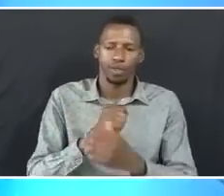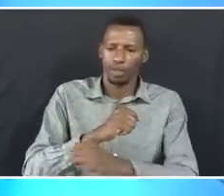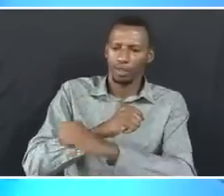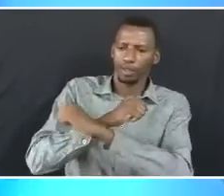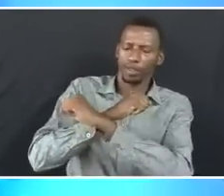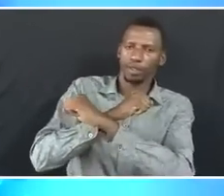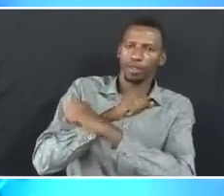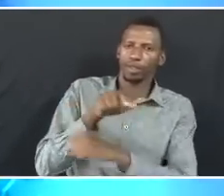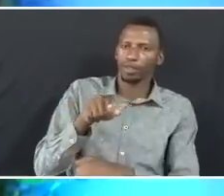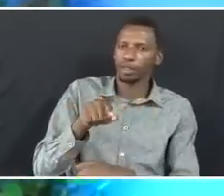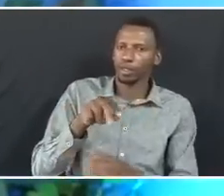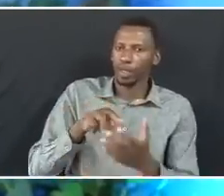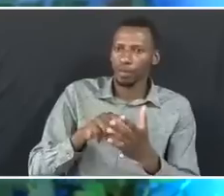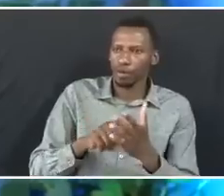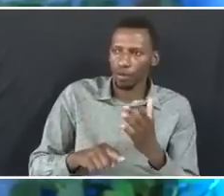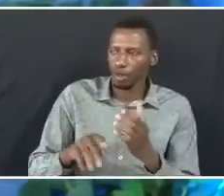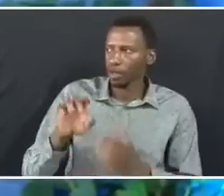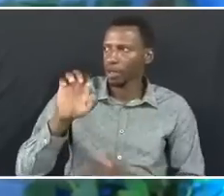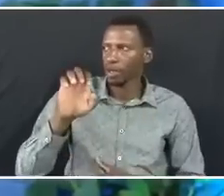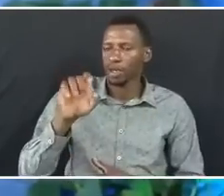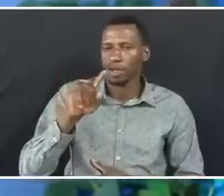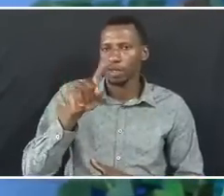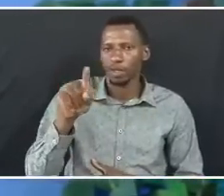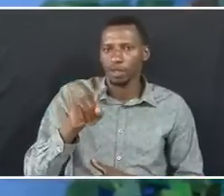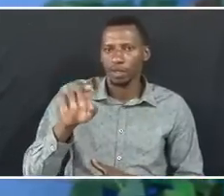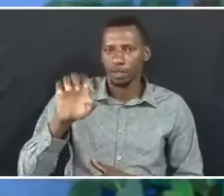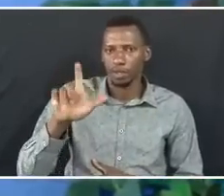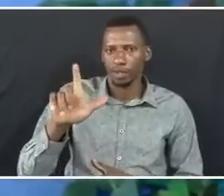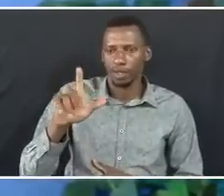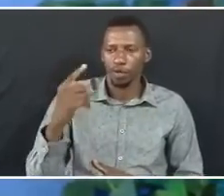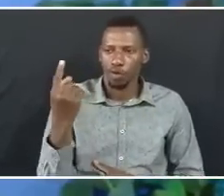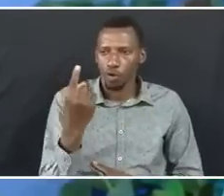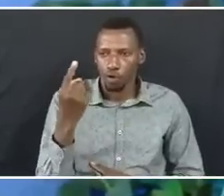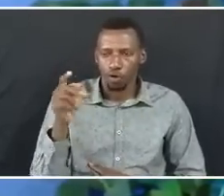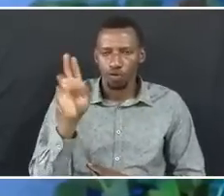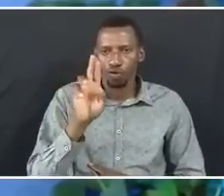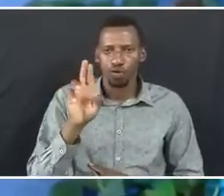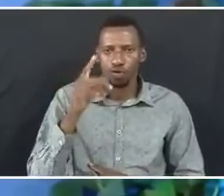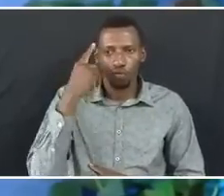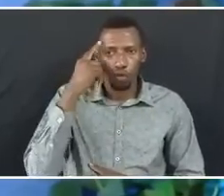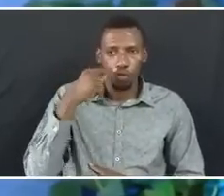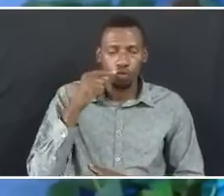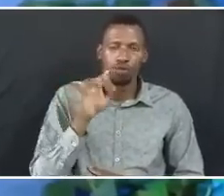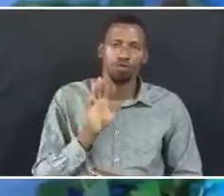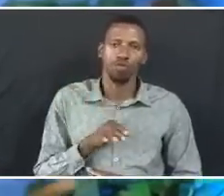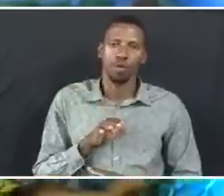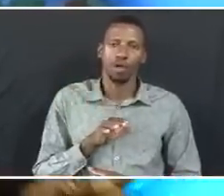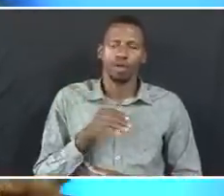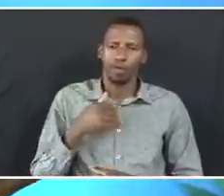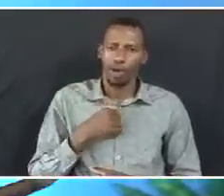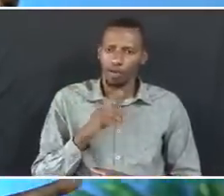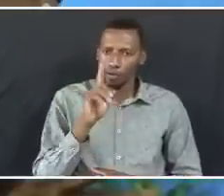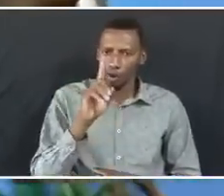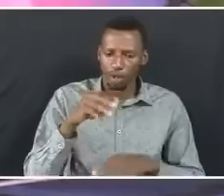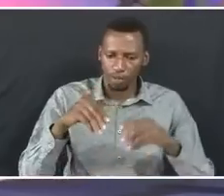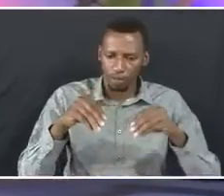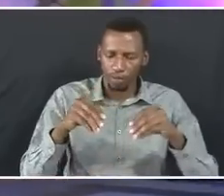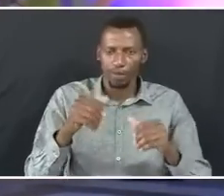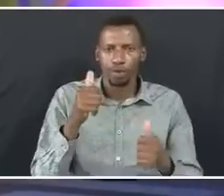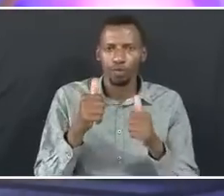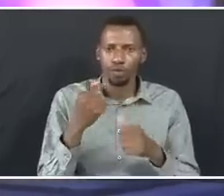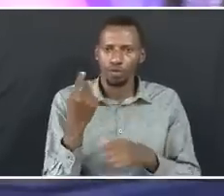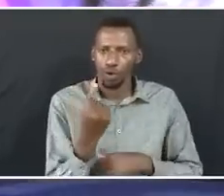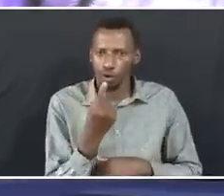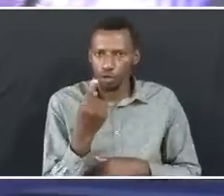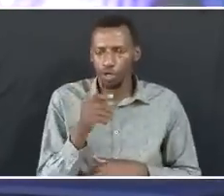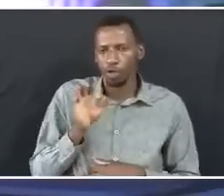is translated as Ezer. It's only used of a woman. So there's one quality that only a woman